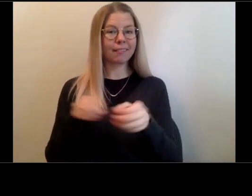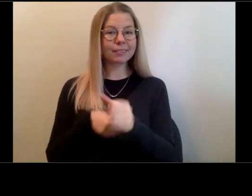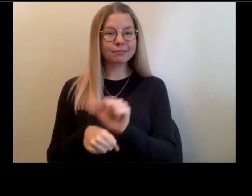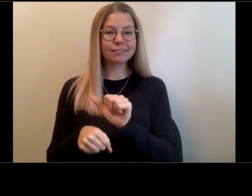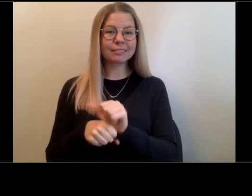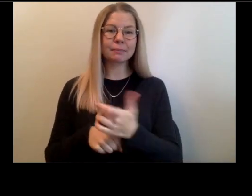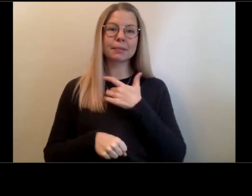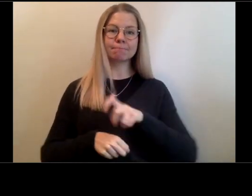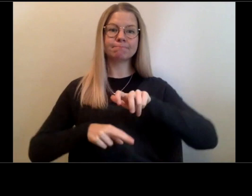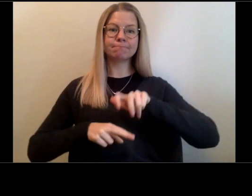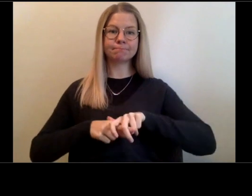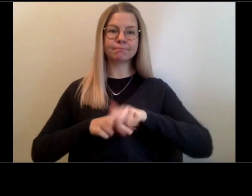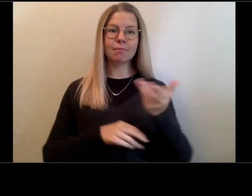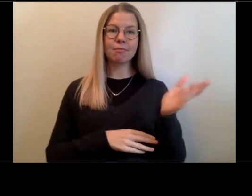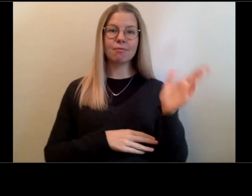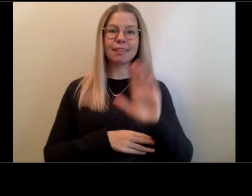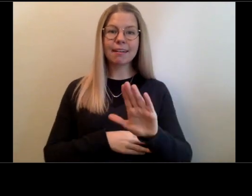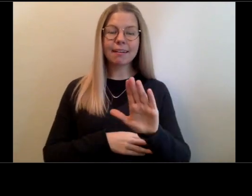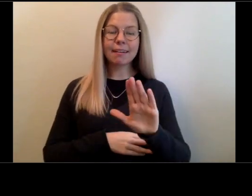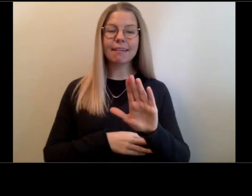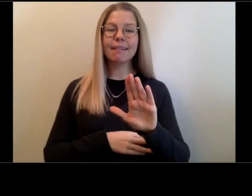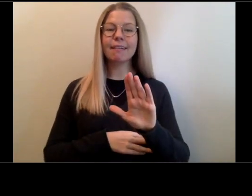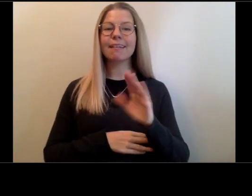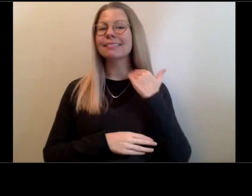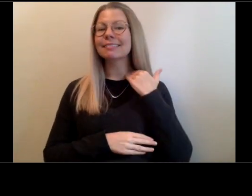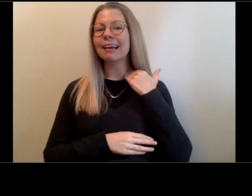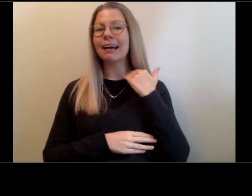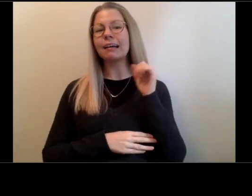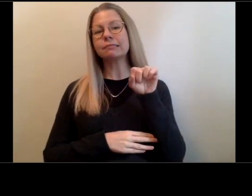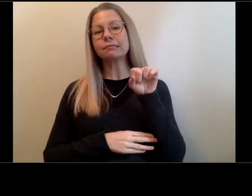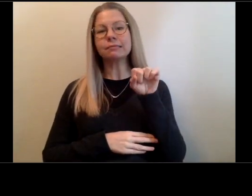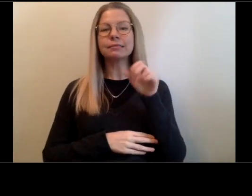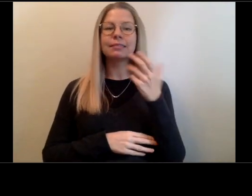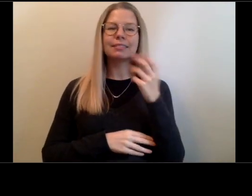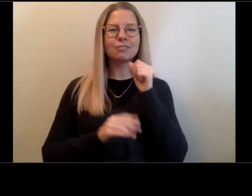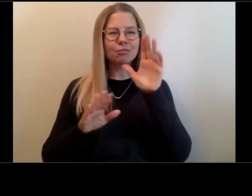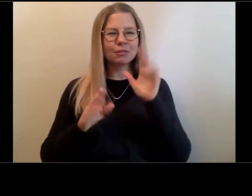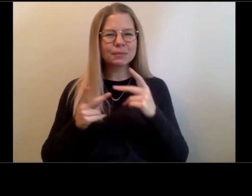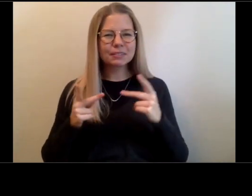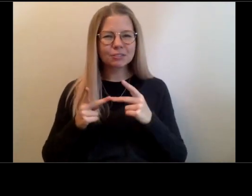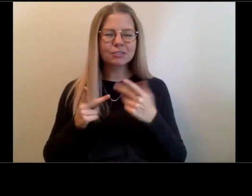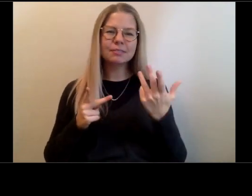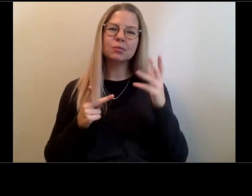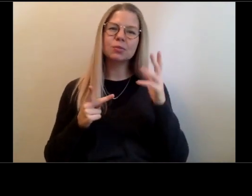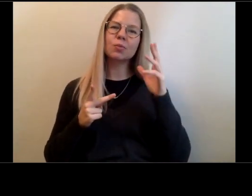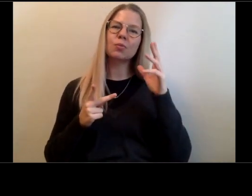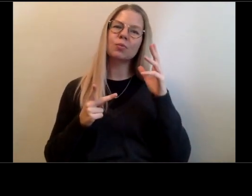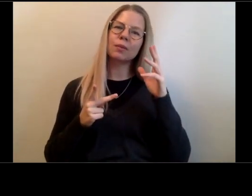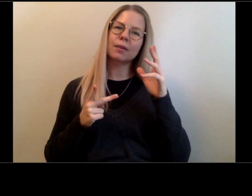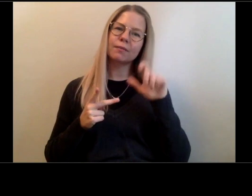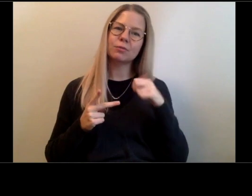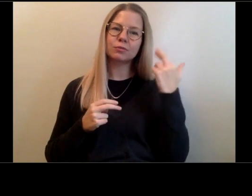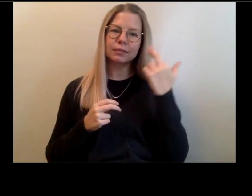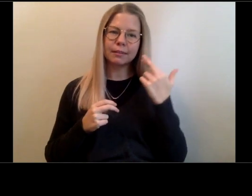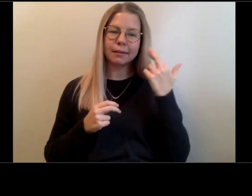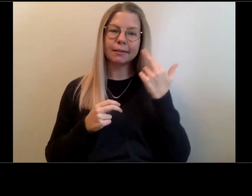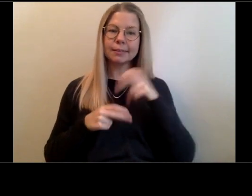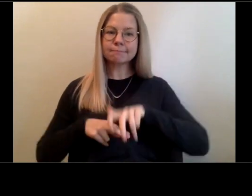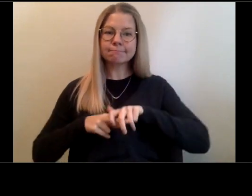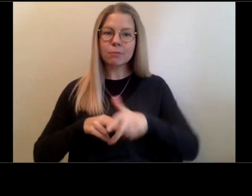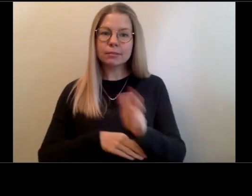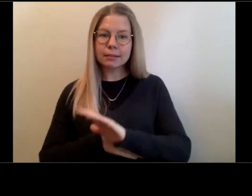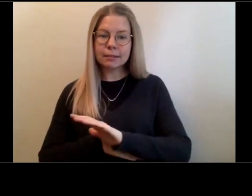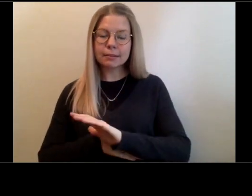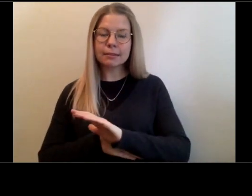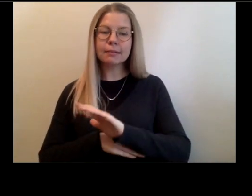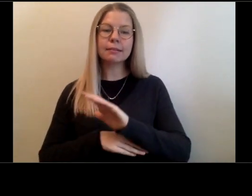in a terrible position. And it's just a part of the working environment. And so